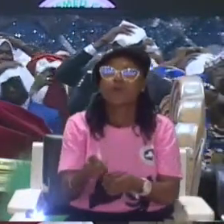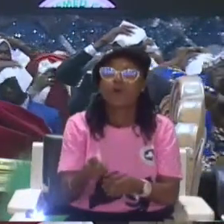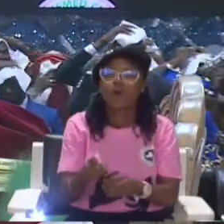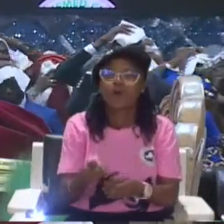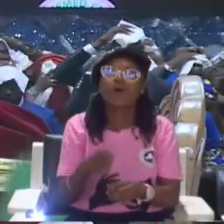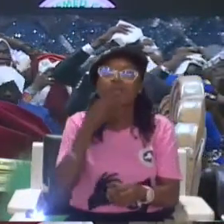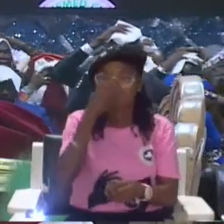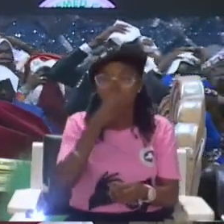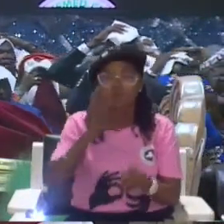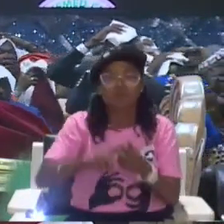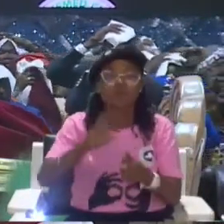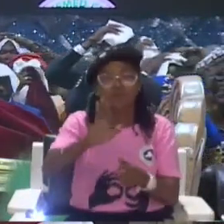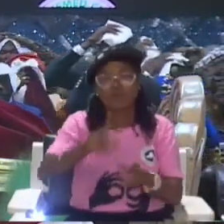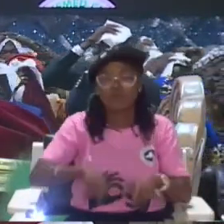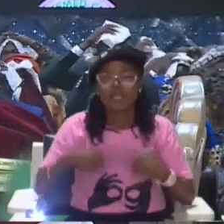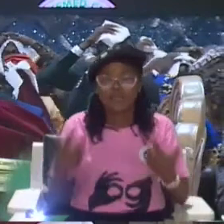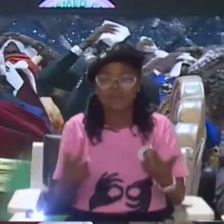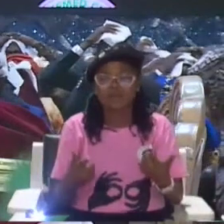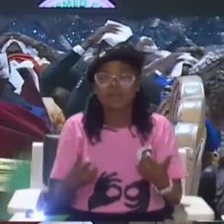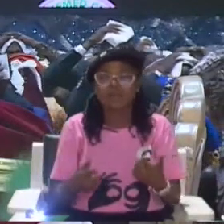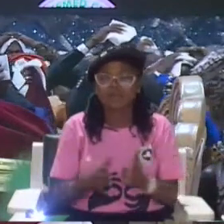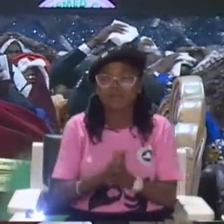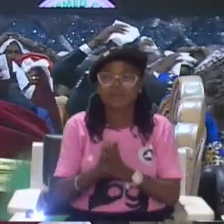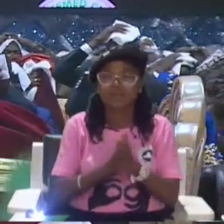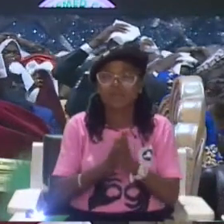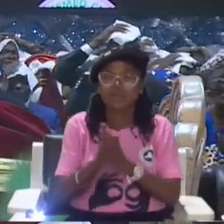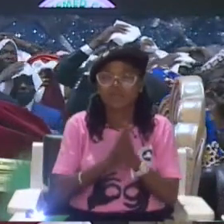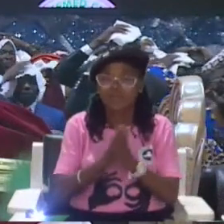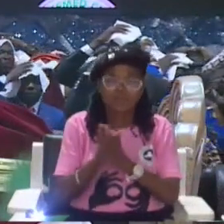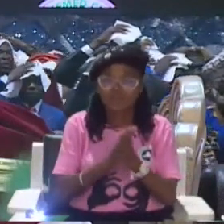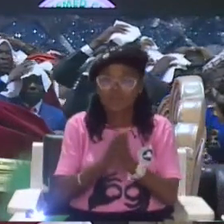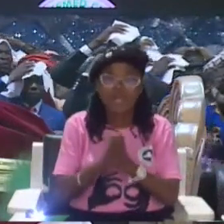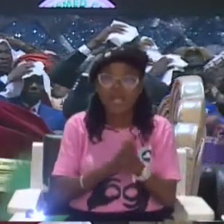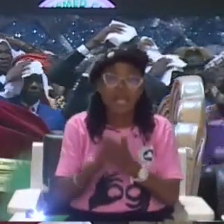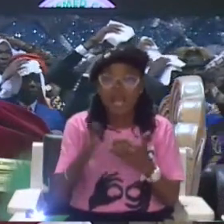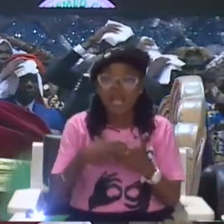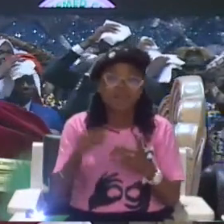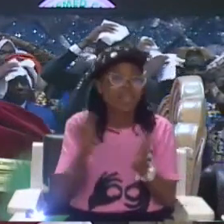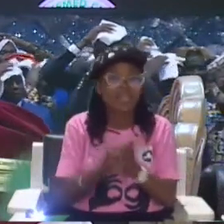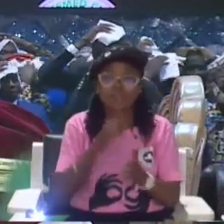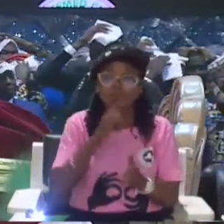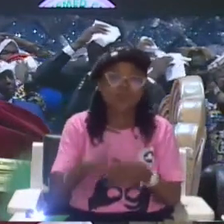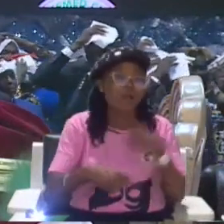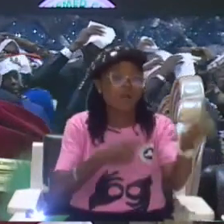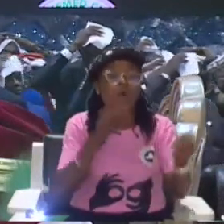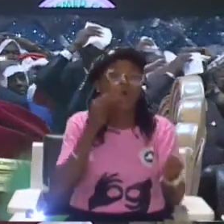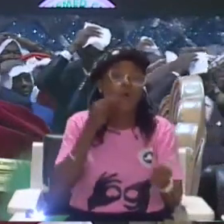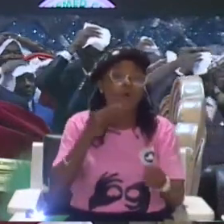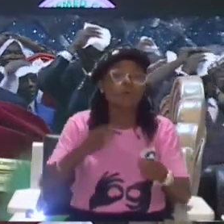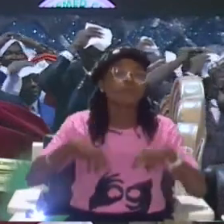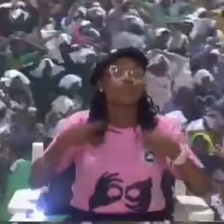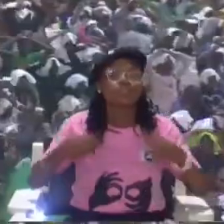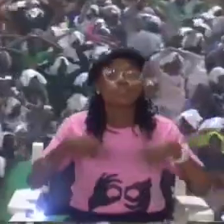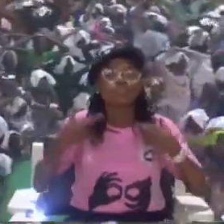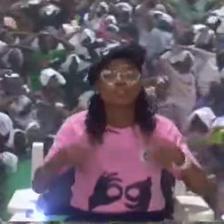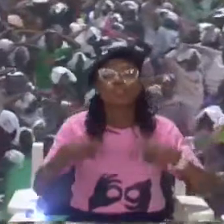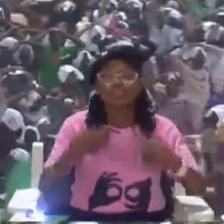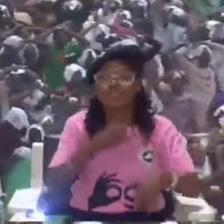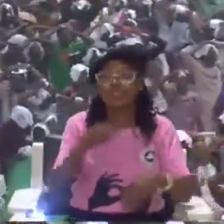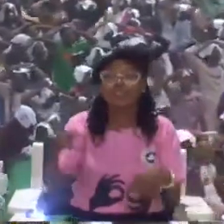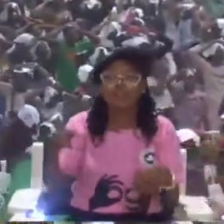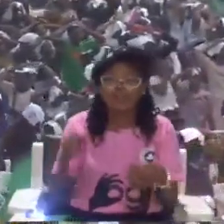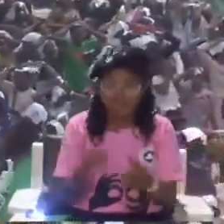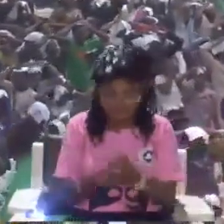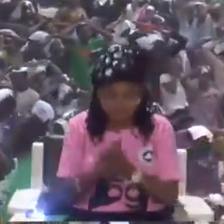to yourself. After which you can then go home rejoicing.